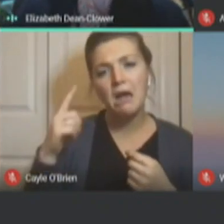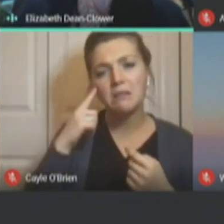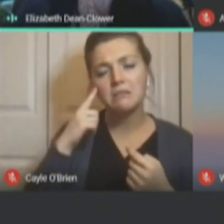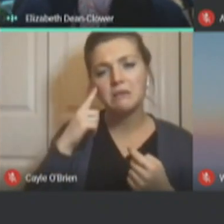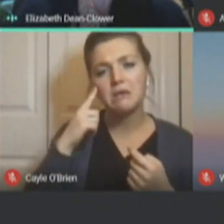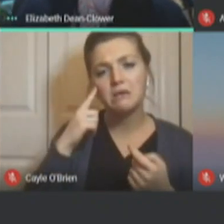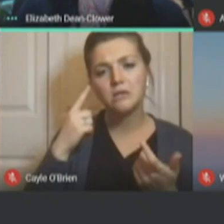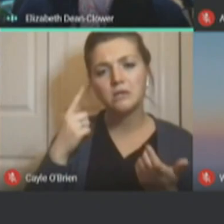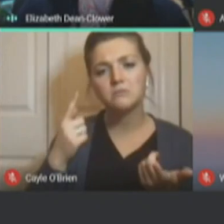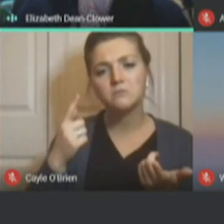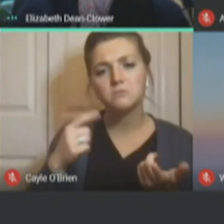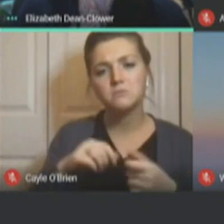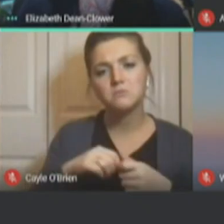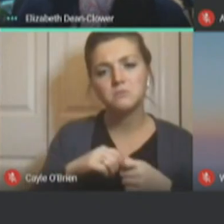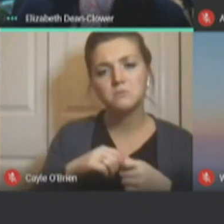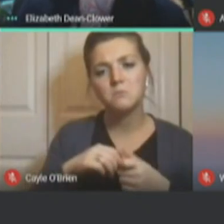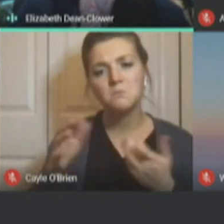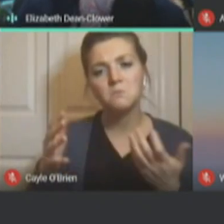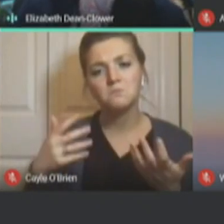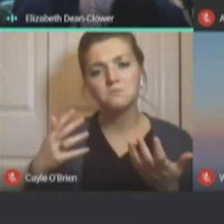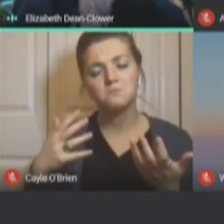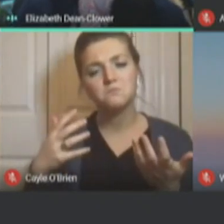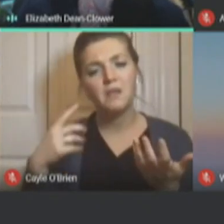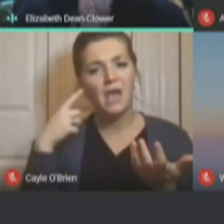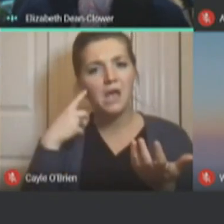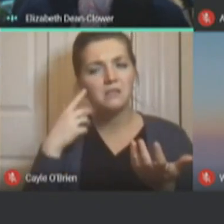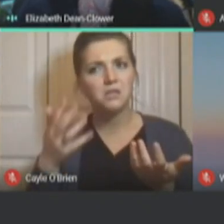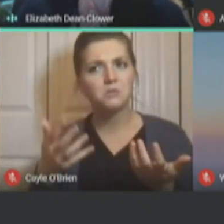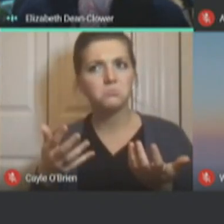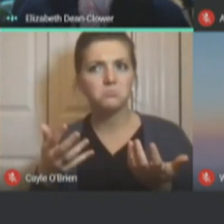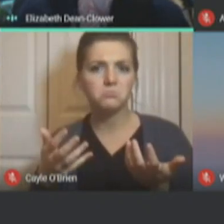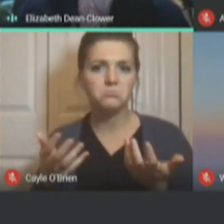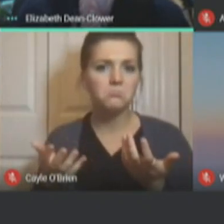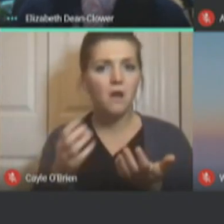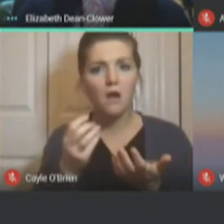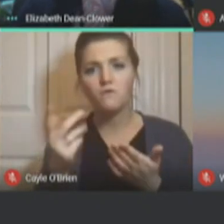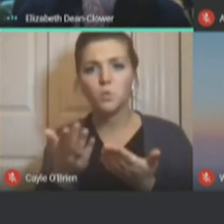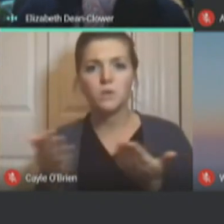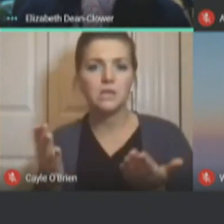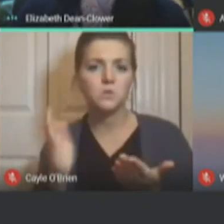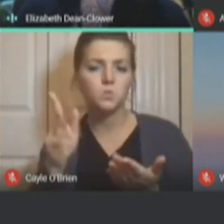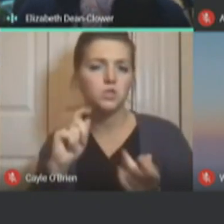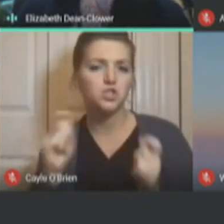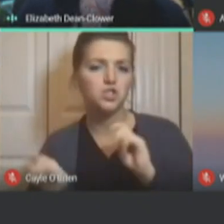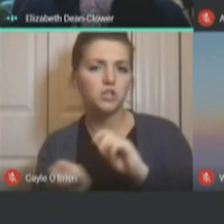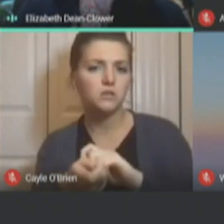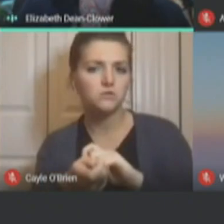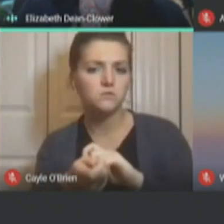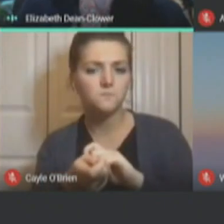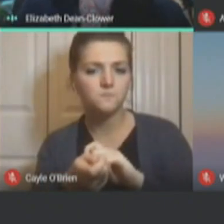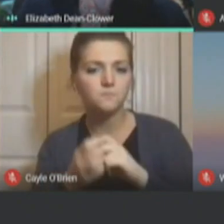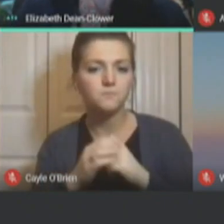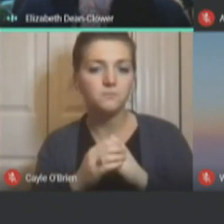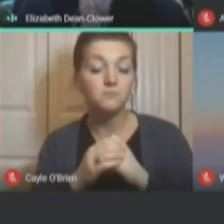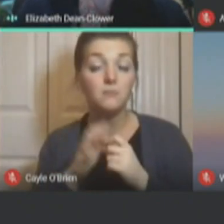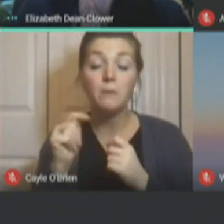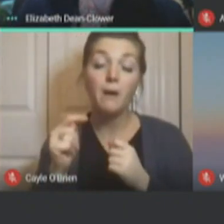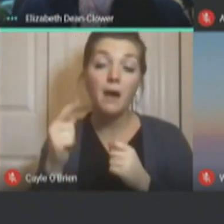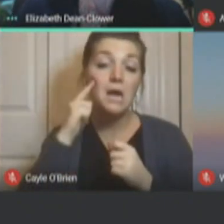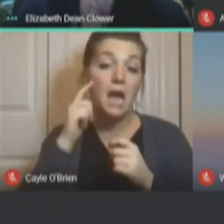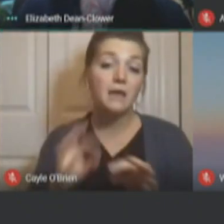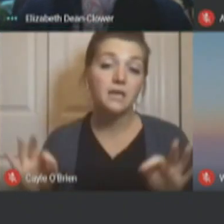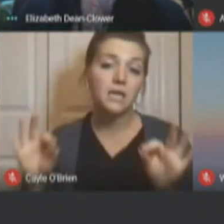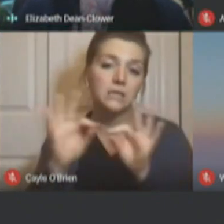think, it will. There's a few things that will change, but that it's still important to have said